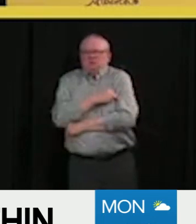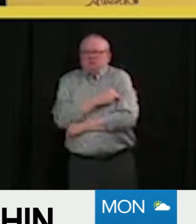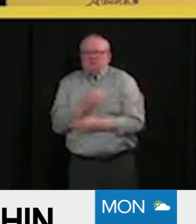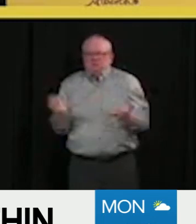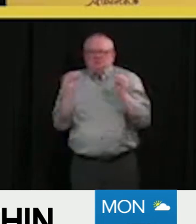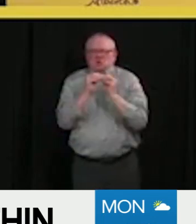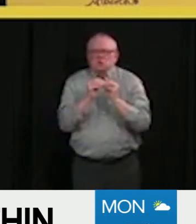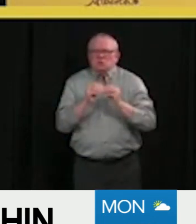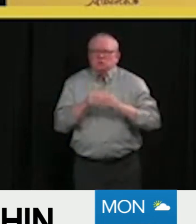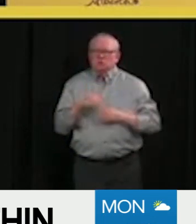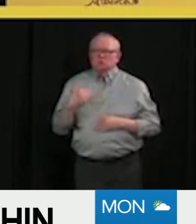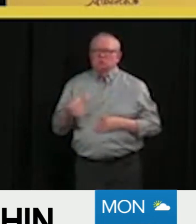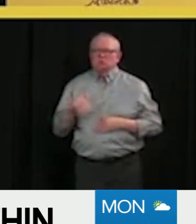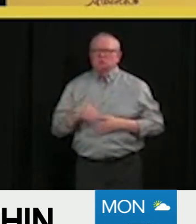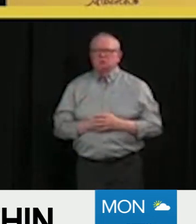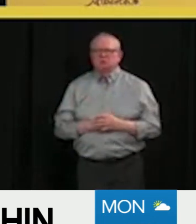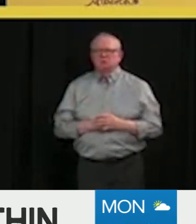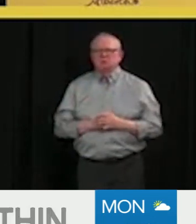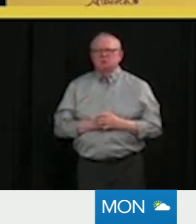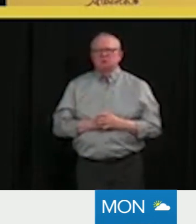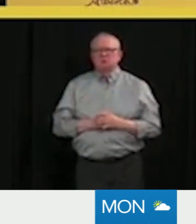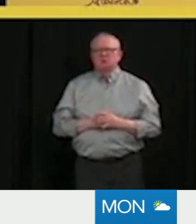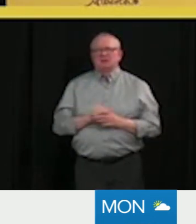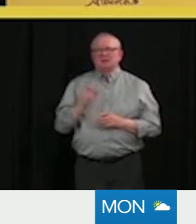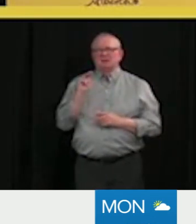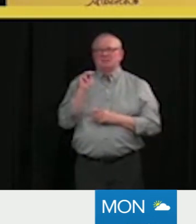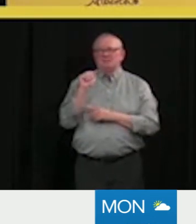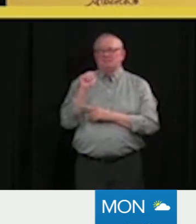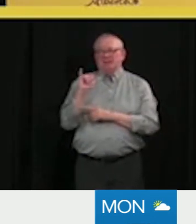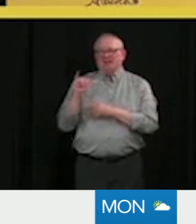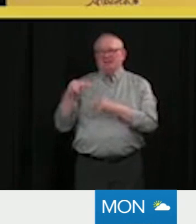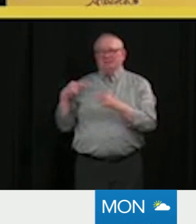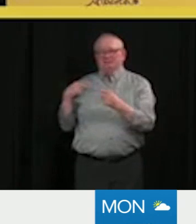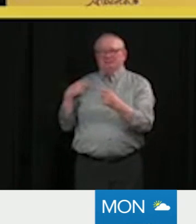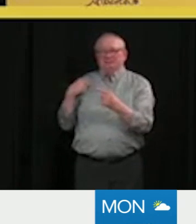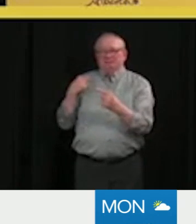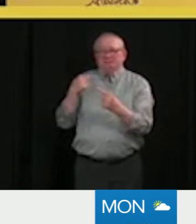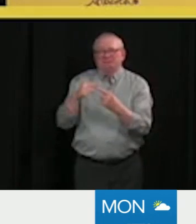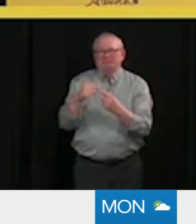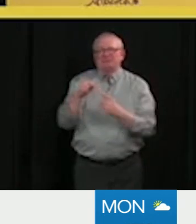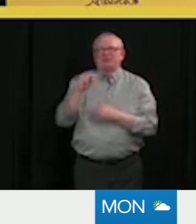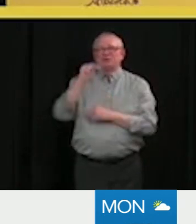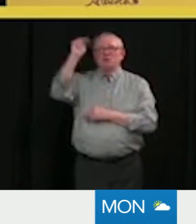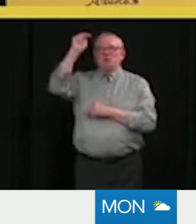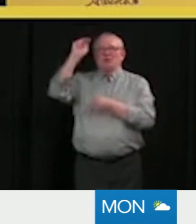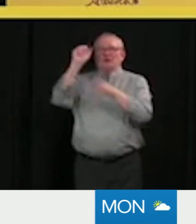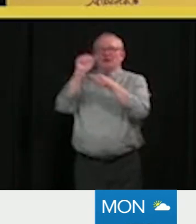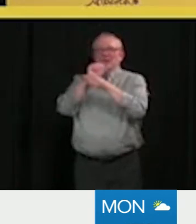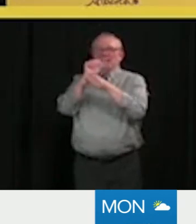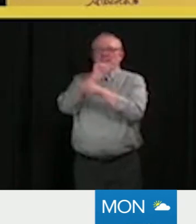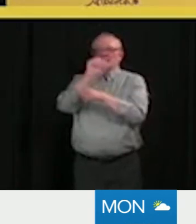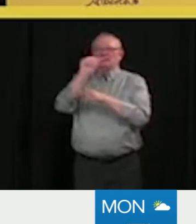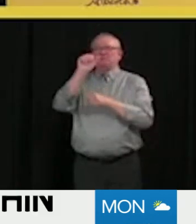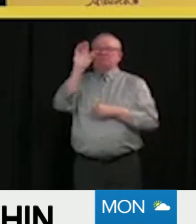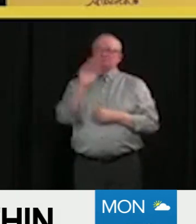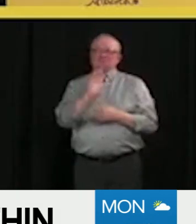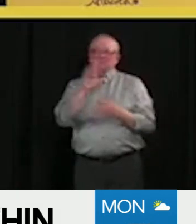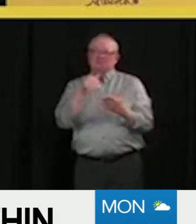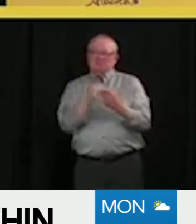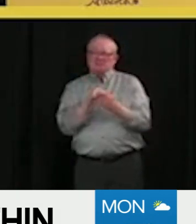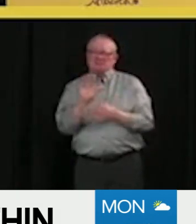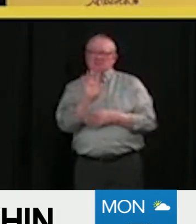of May, the north and central zones have had higher hospitalization rates per capita compared to any other region of the